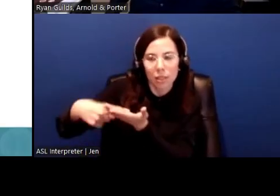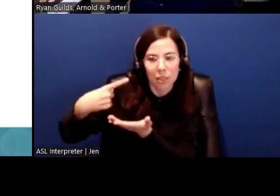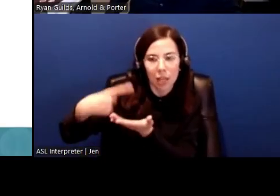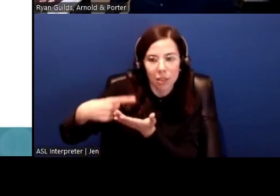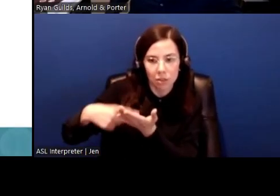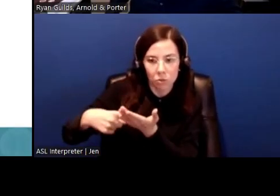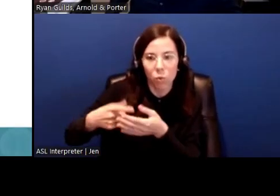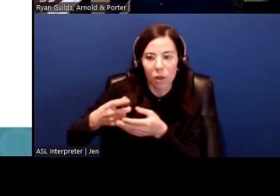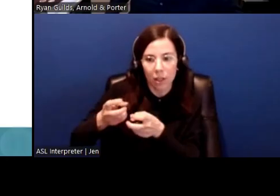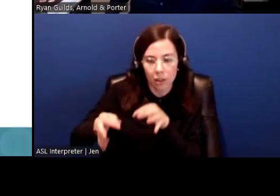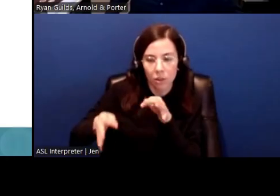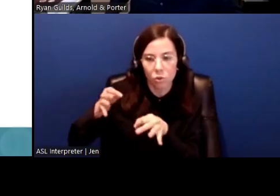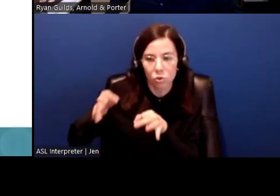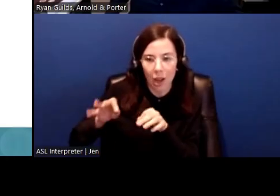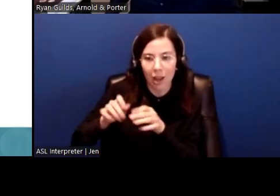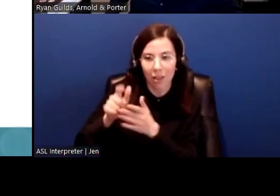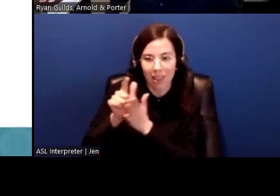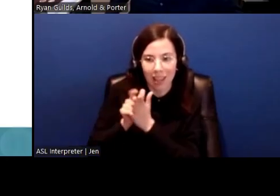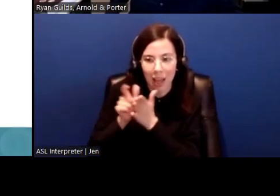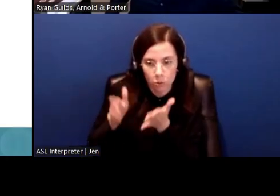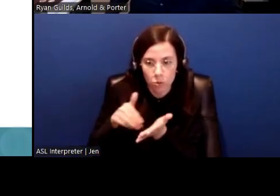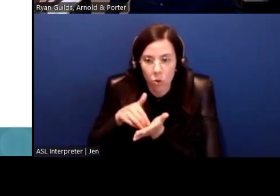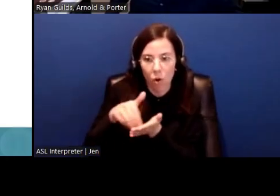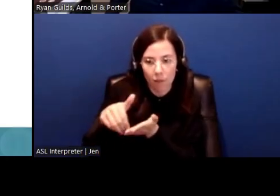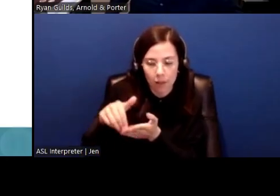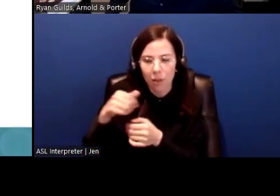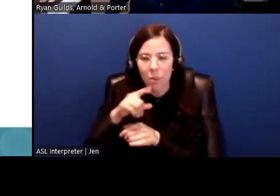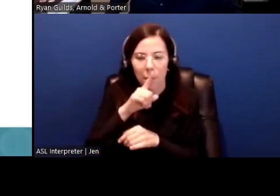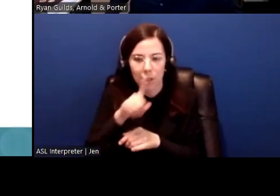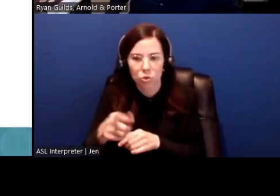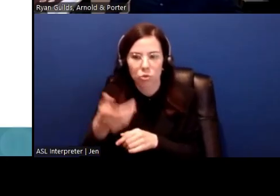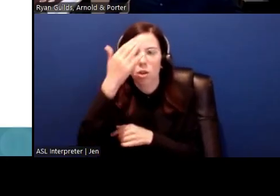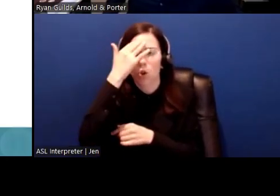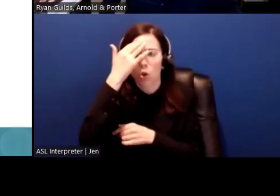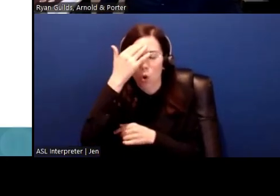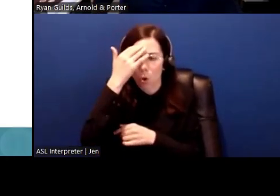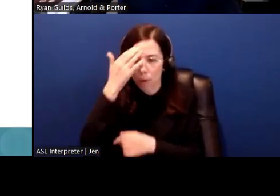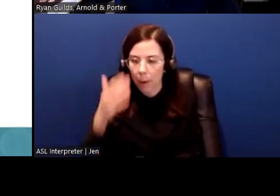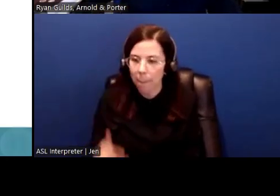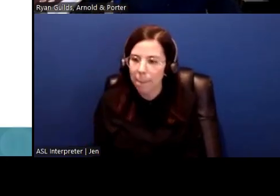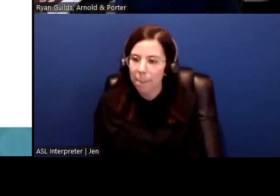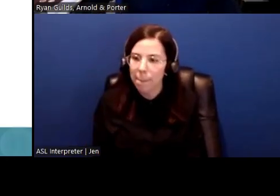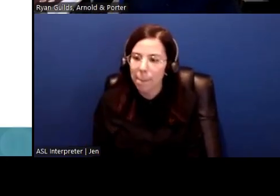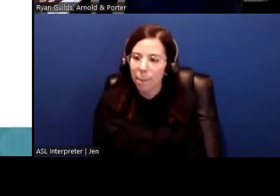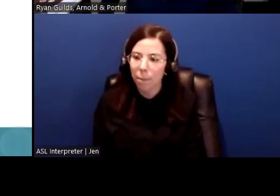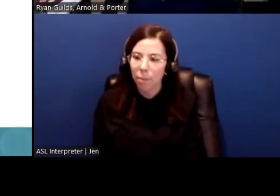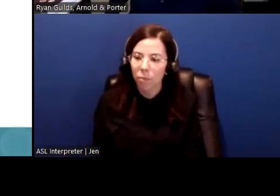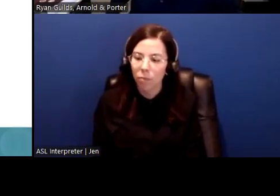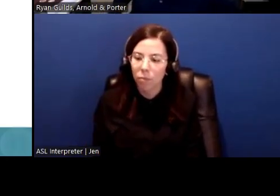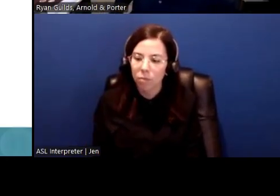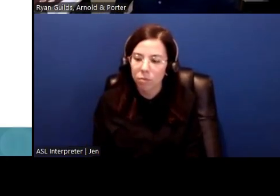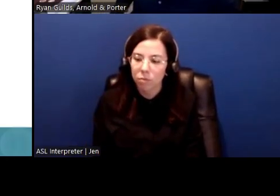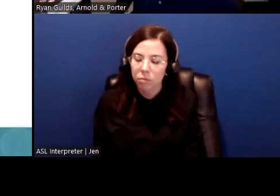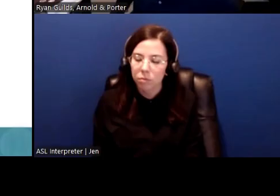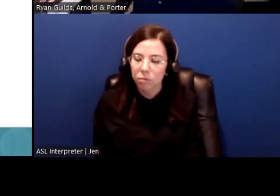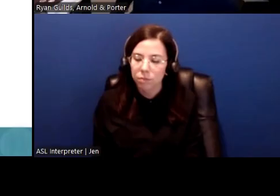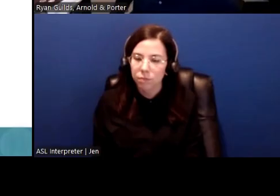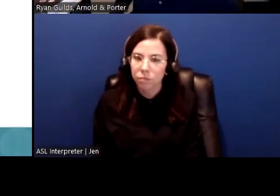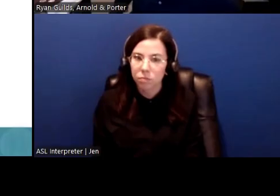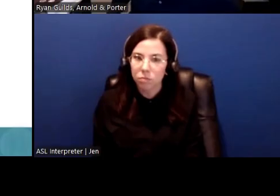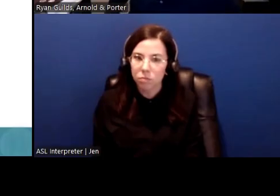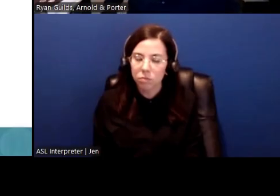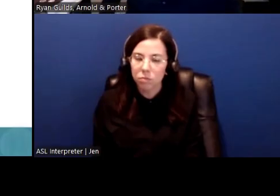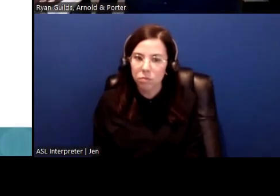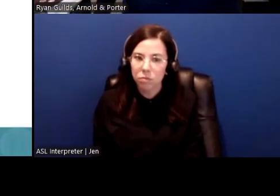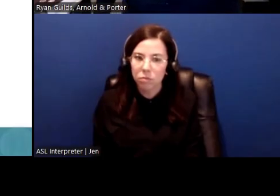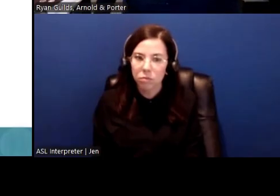discuss, in order to not be surprised by the discovery. There are then reciprocal disclosures, although